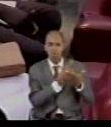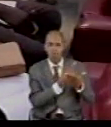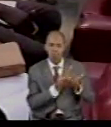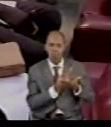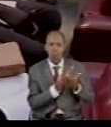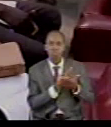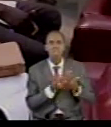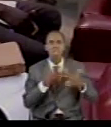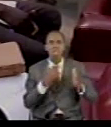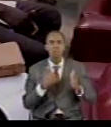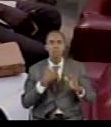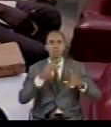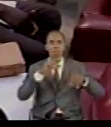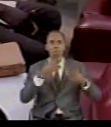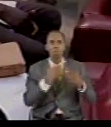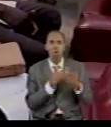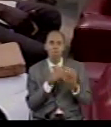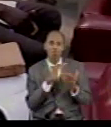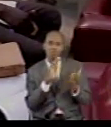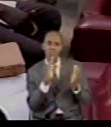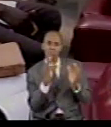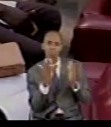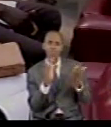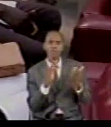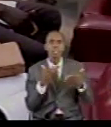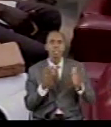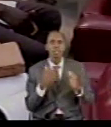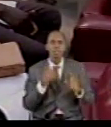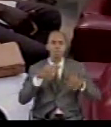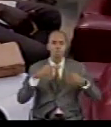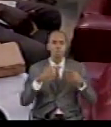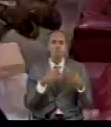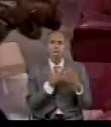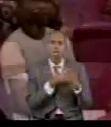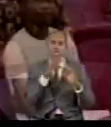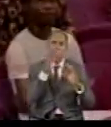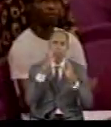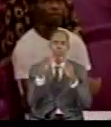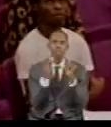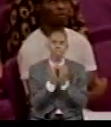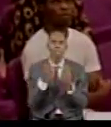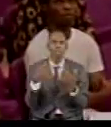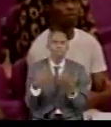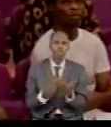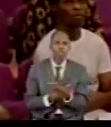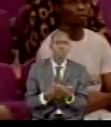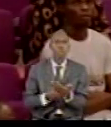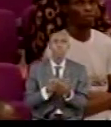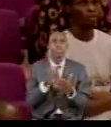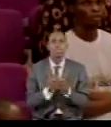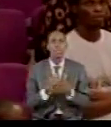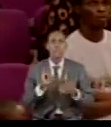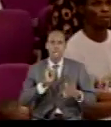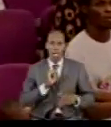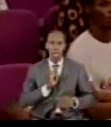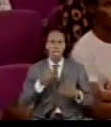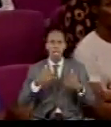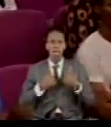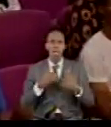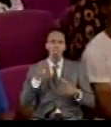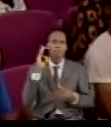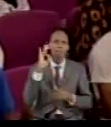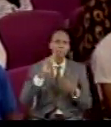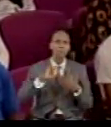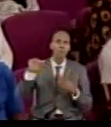and compare. Let me go and communicate that gospel that I've been preaching to others who